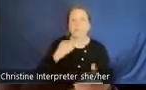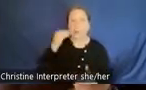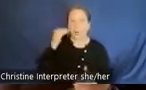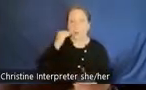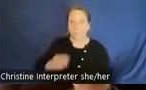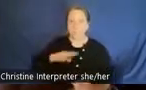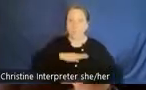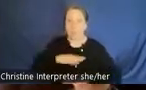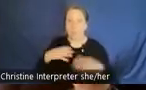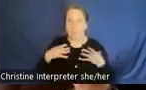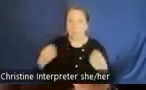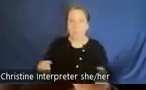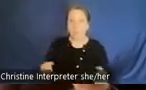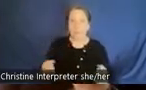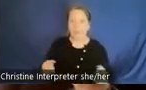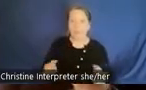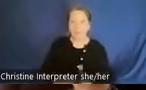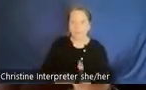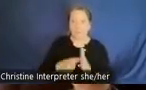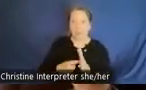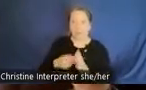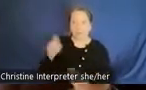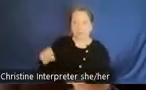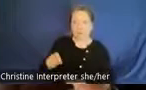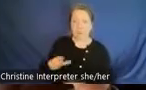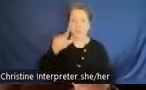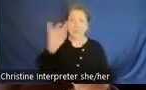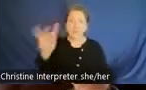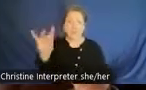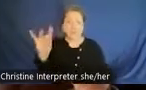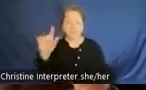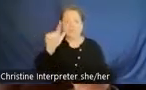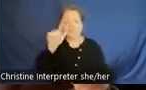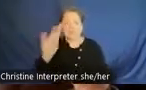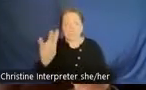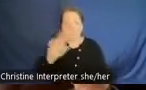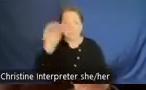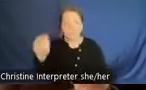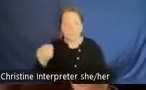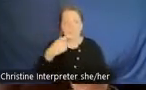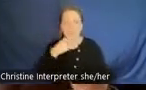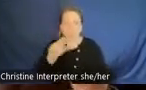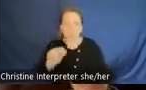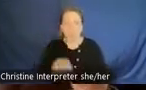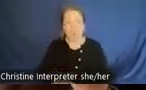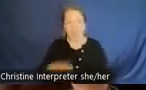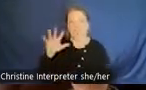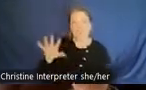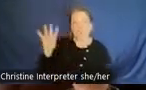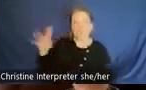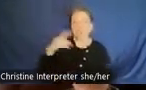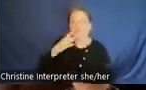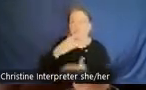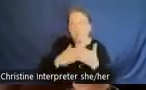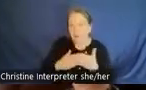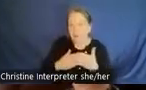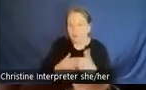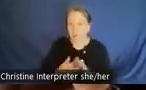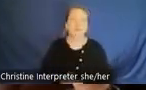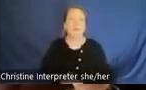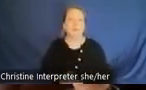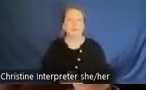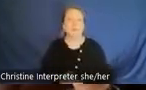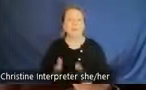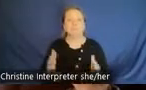needs? And 27% of people said no. 54% said only partially. Next